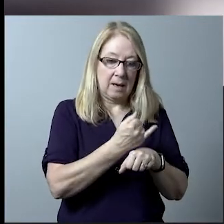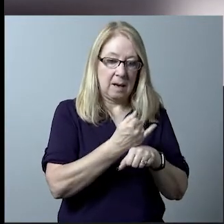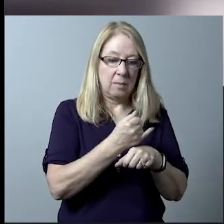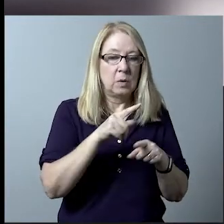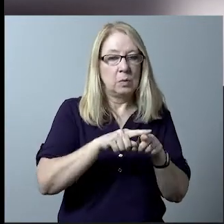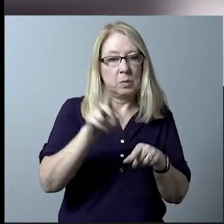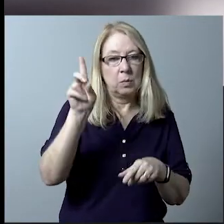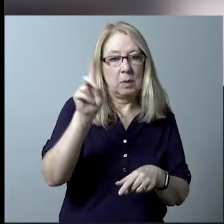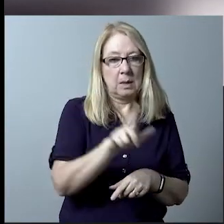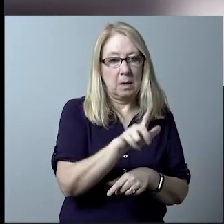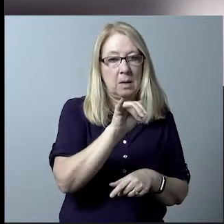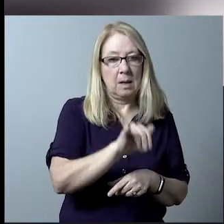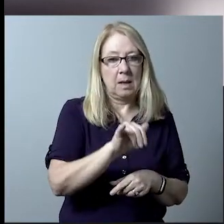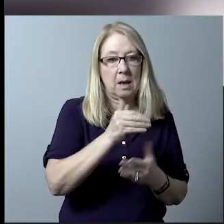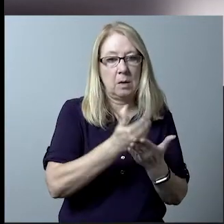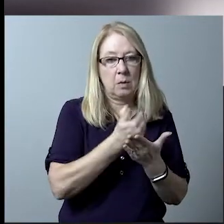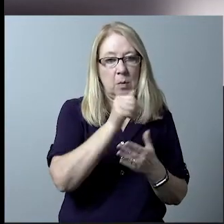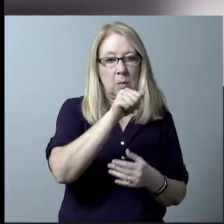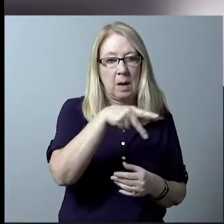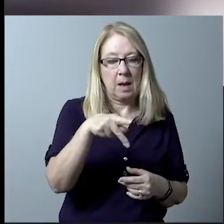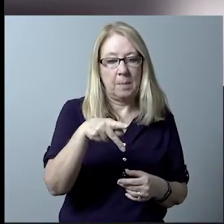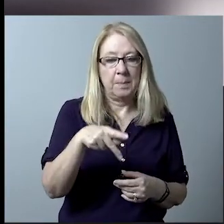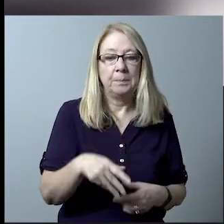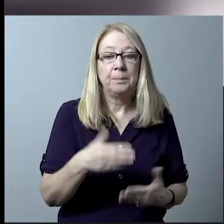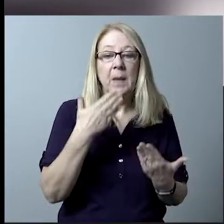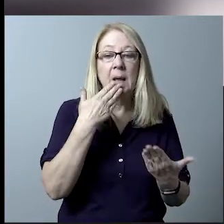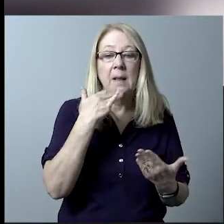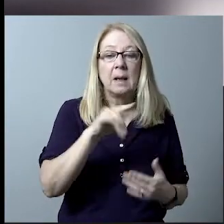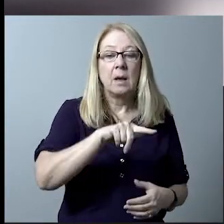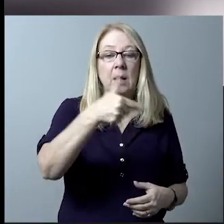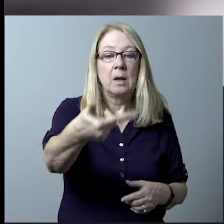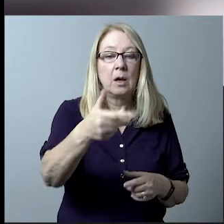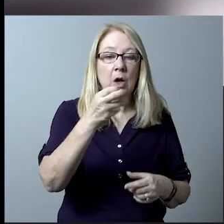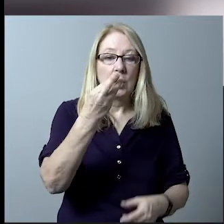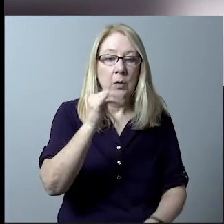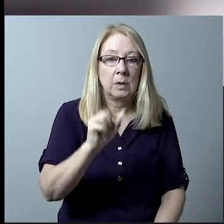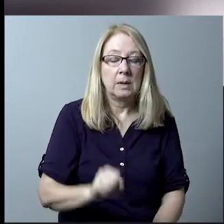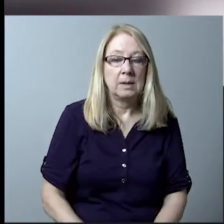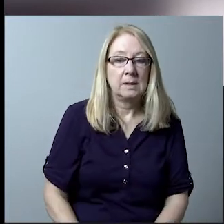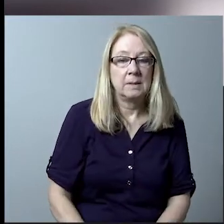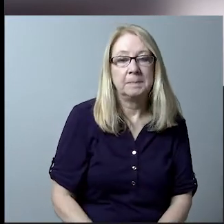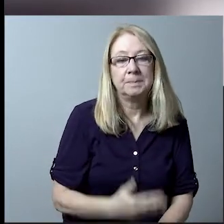campus community to download that app. Chris, back to you.